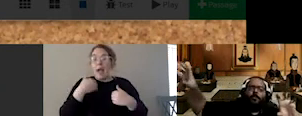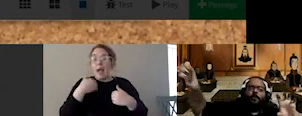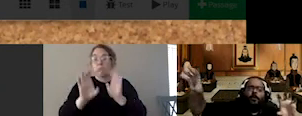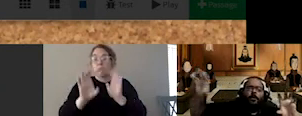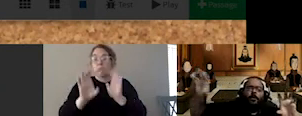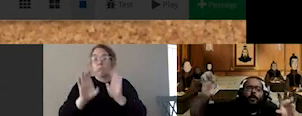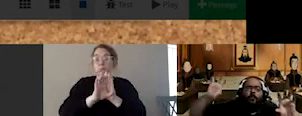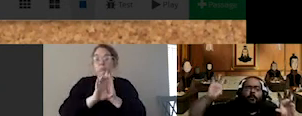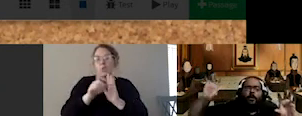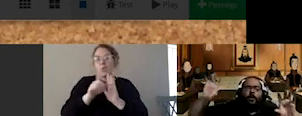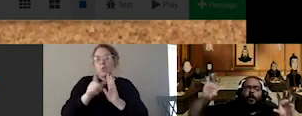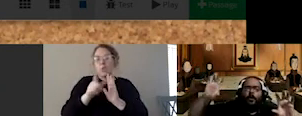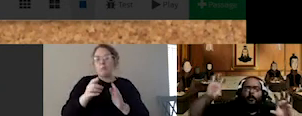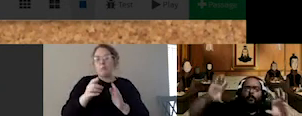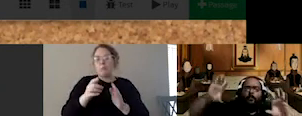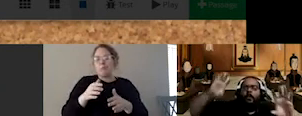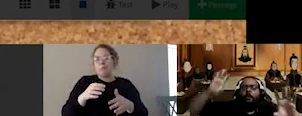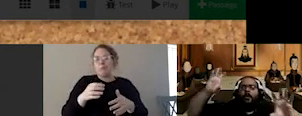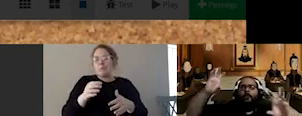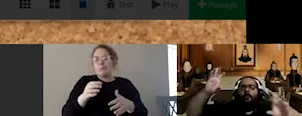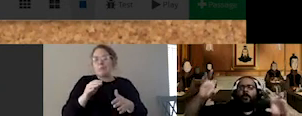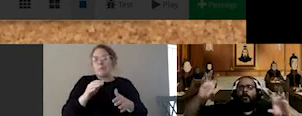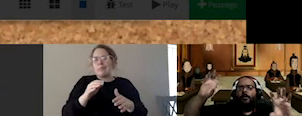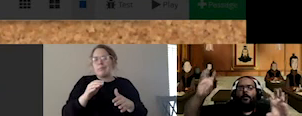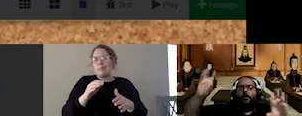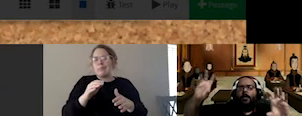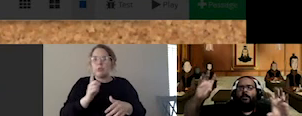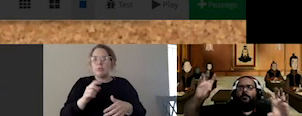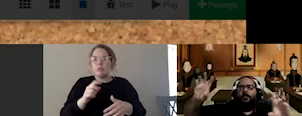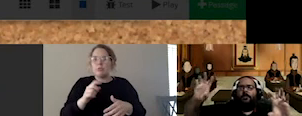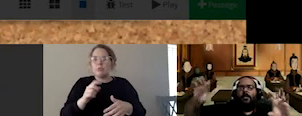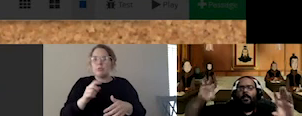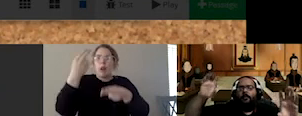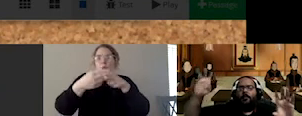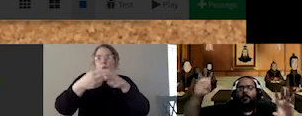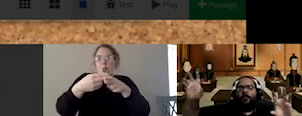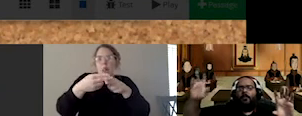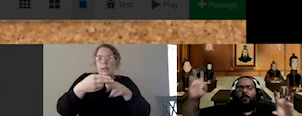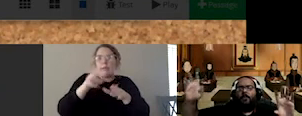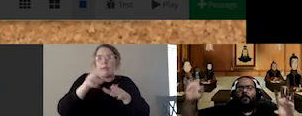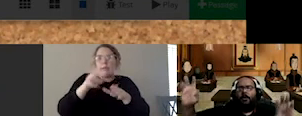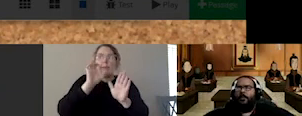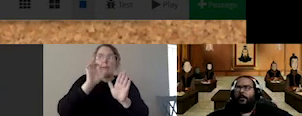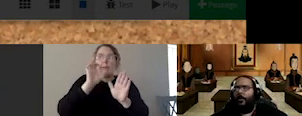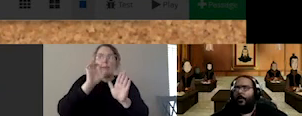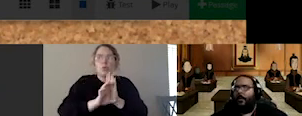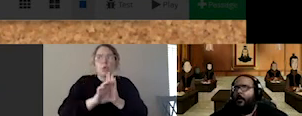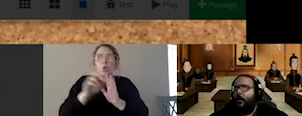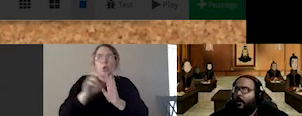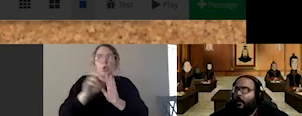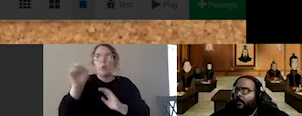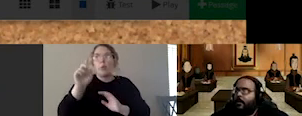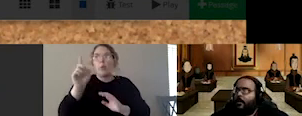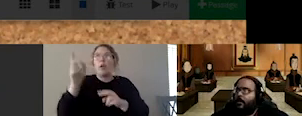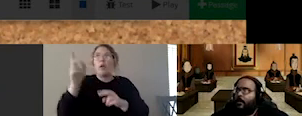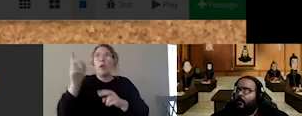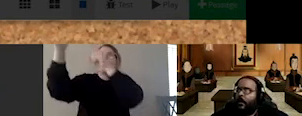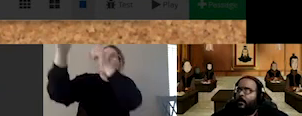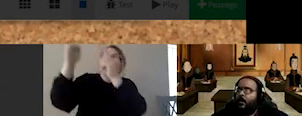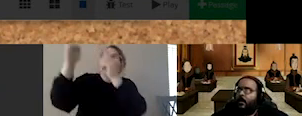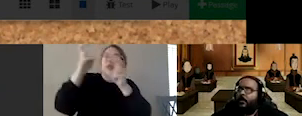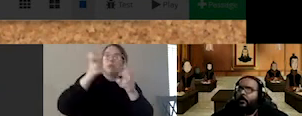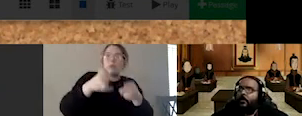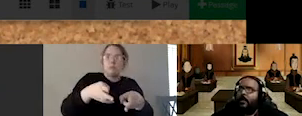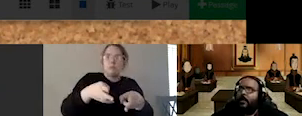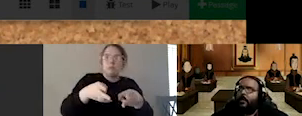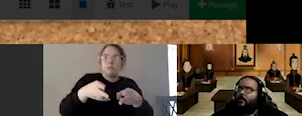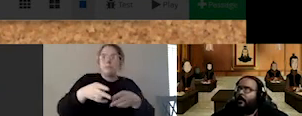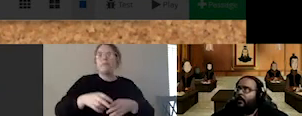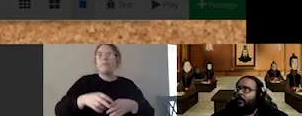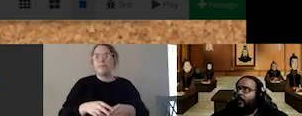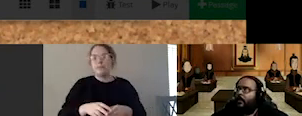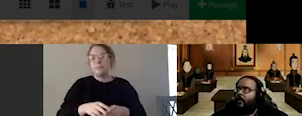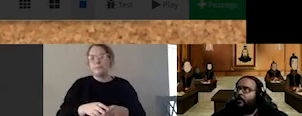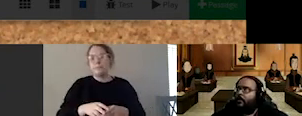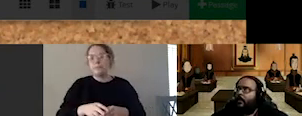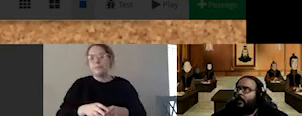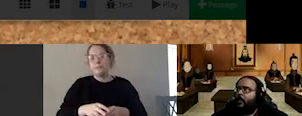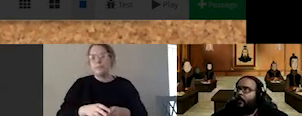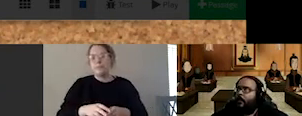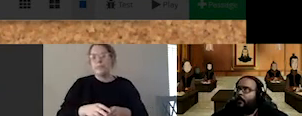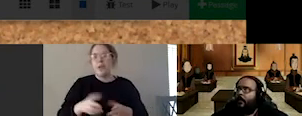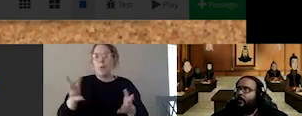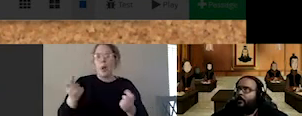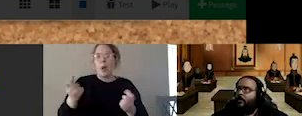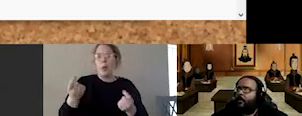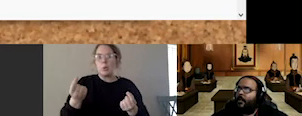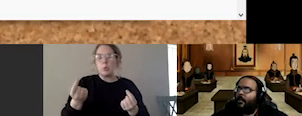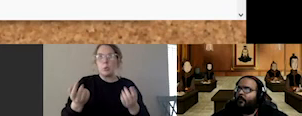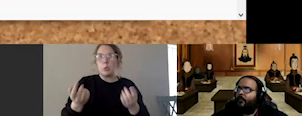that picture from wherever it's residing, from some server somewhere. So what I want to do is maybe let's